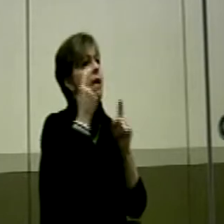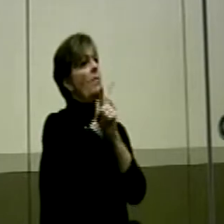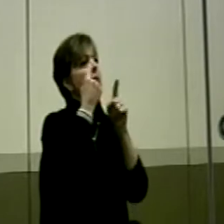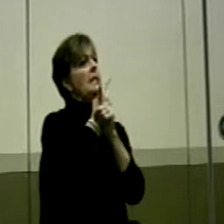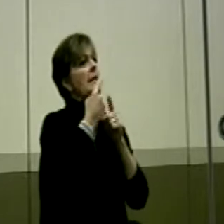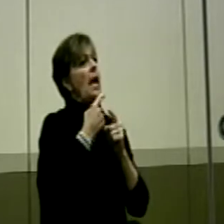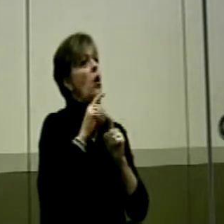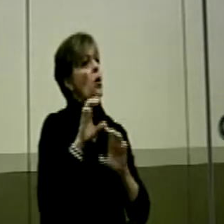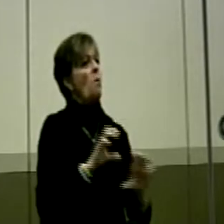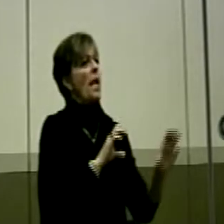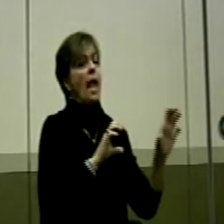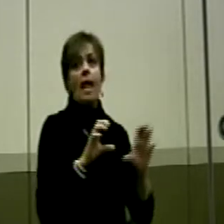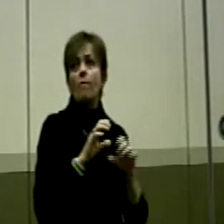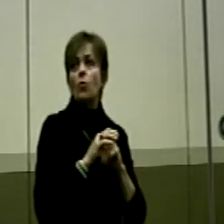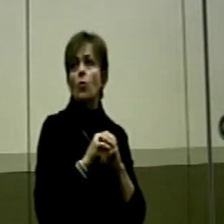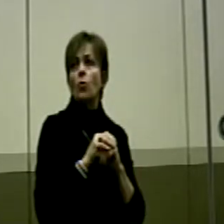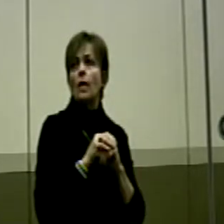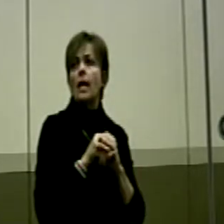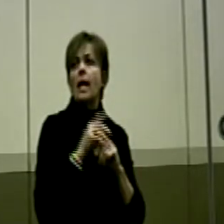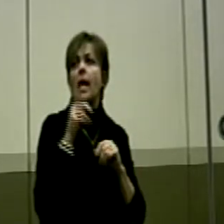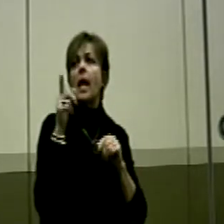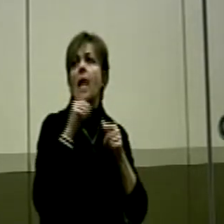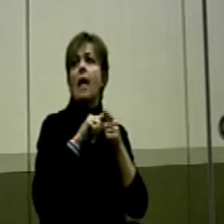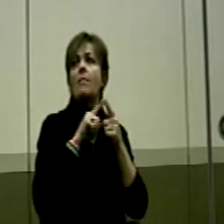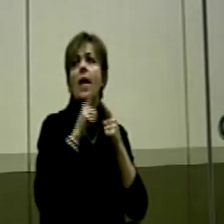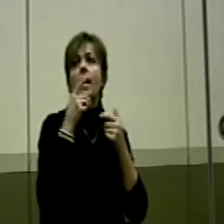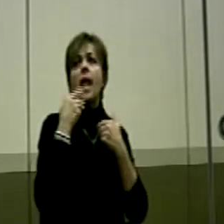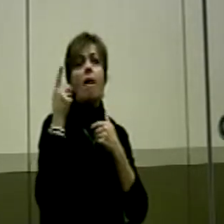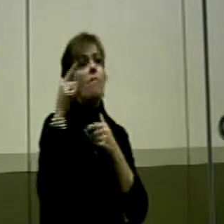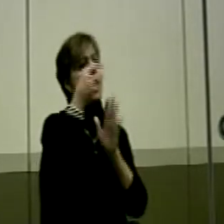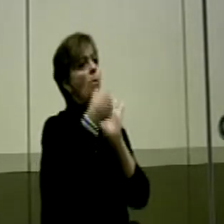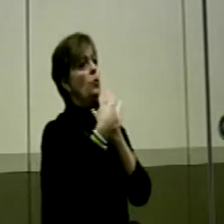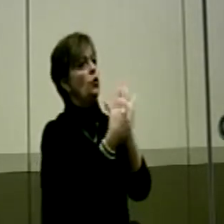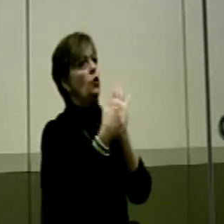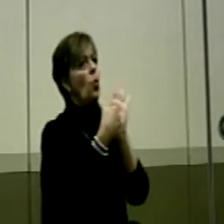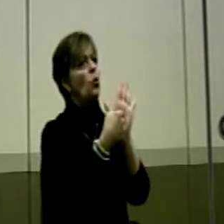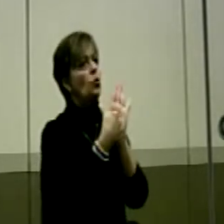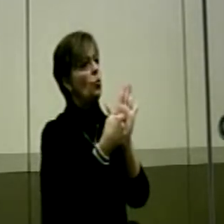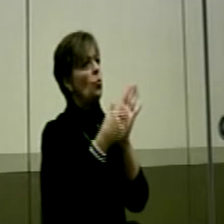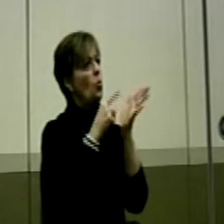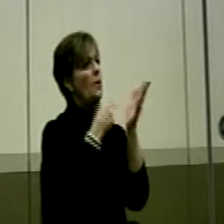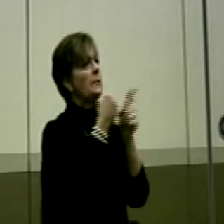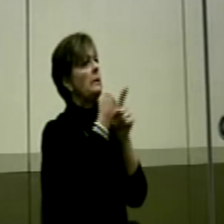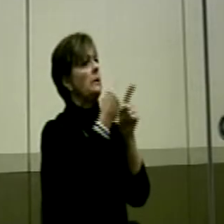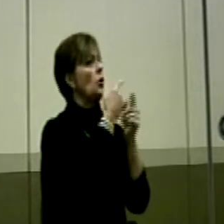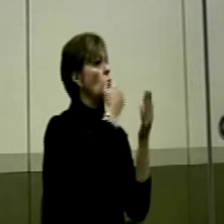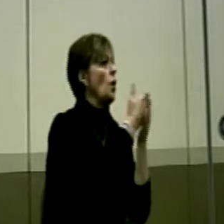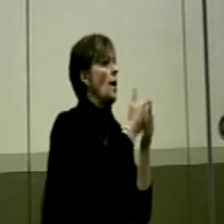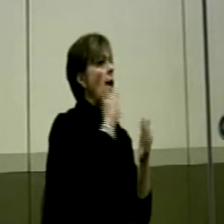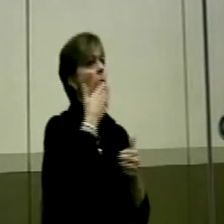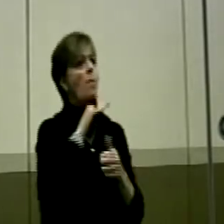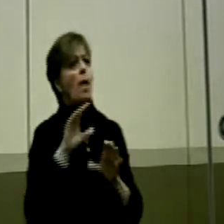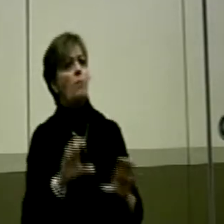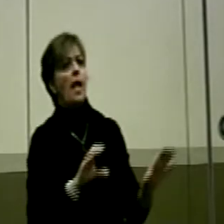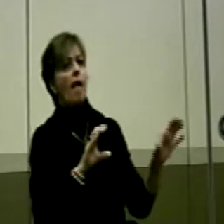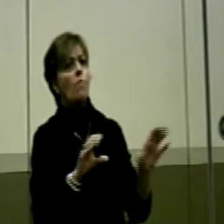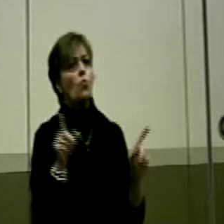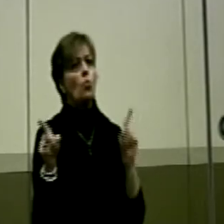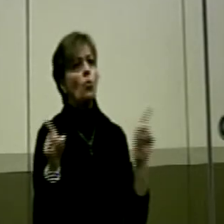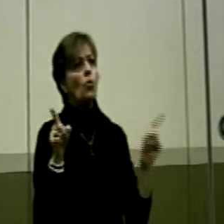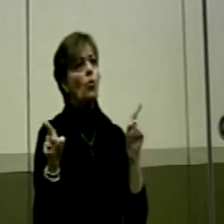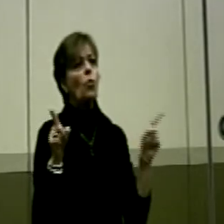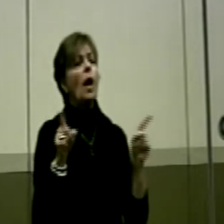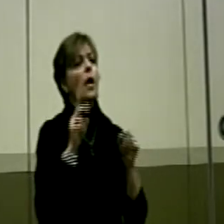this is how I should say it or whatever, and it doesn't matter if it's just at their level that they understand it, so that when they're looking at it, it's going